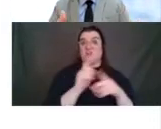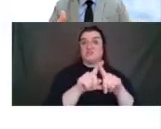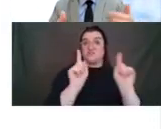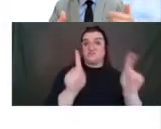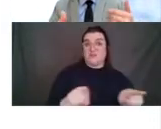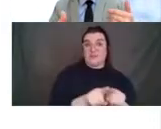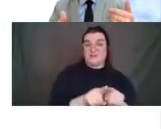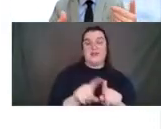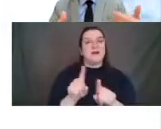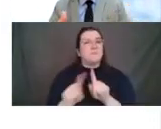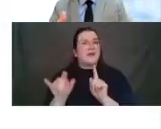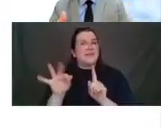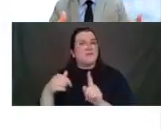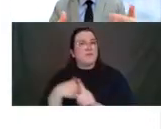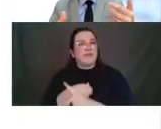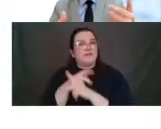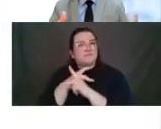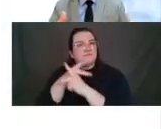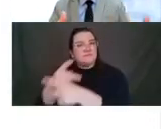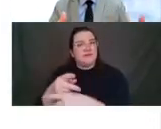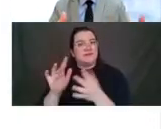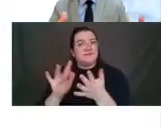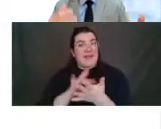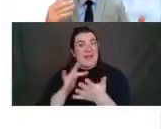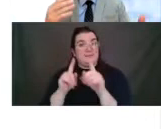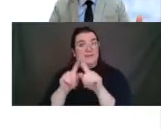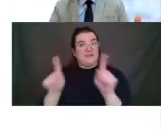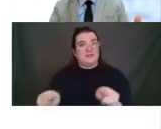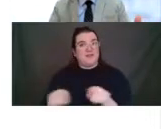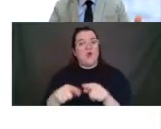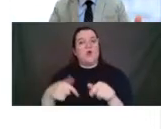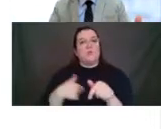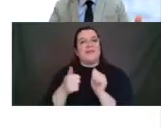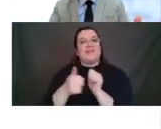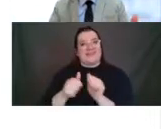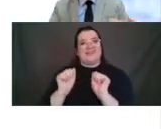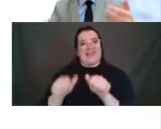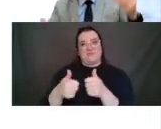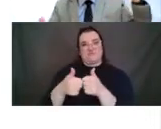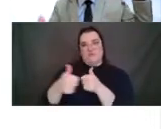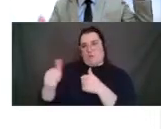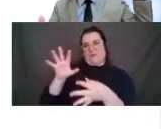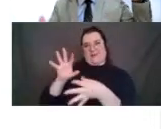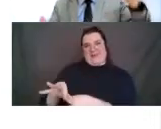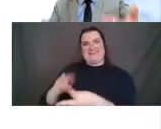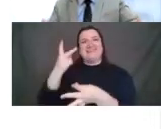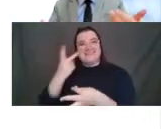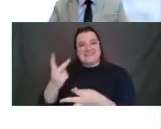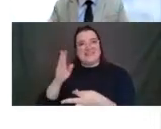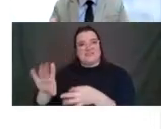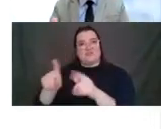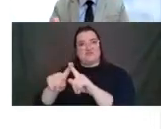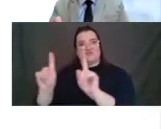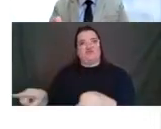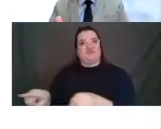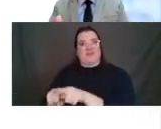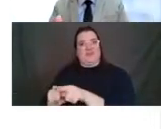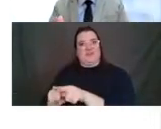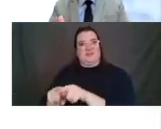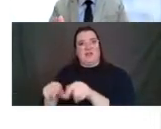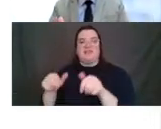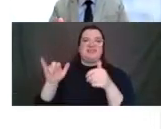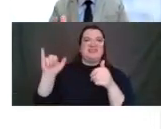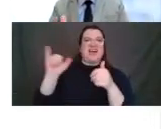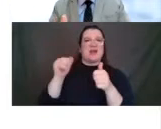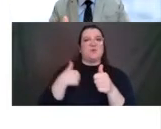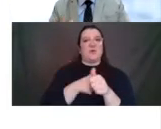them with a tablet, we can also remote and see a share screen function of what they're doing, but also watch from behind their shoulder from a camera